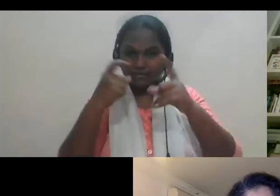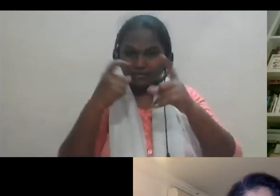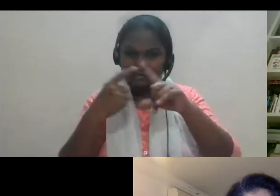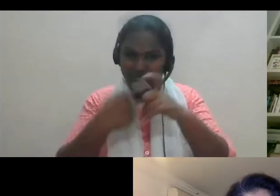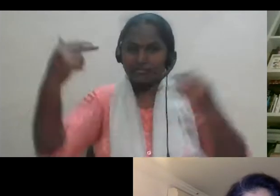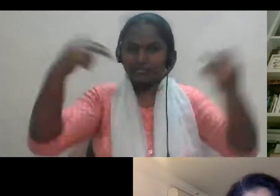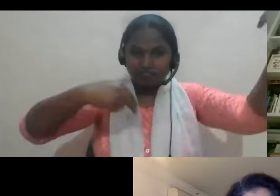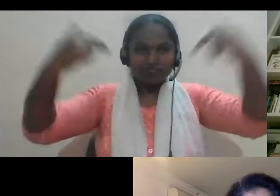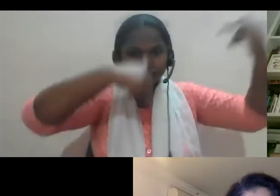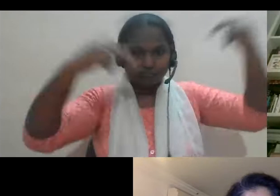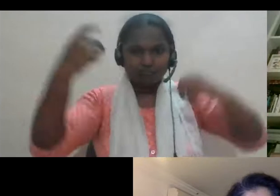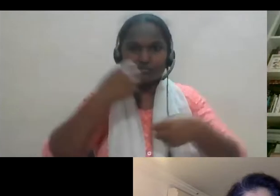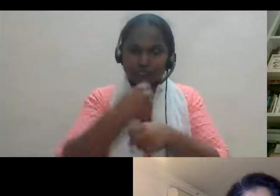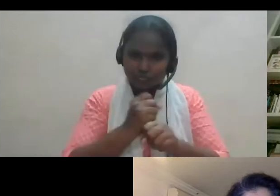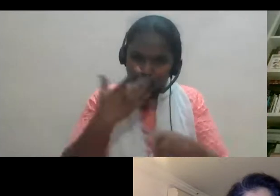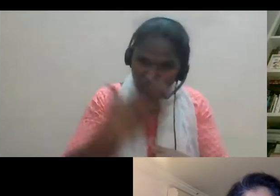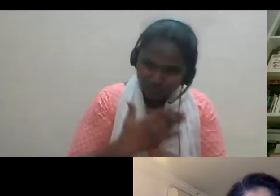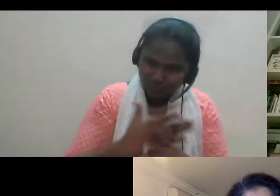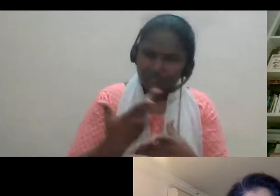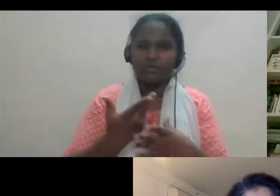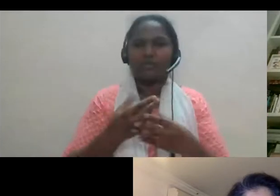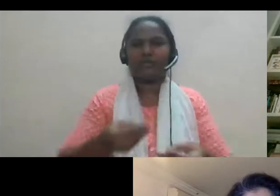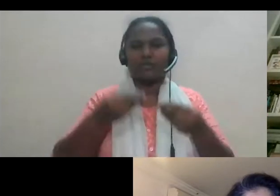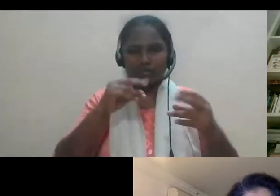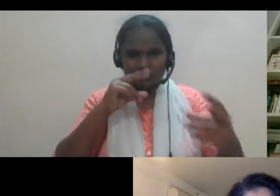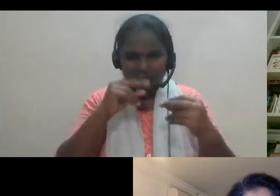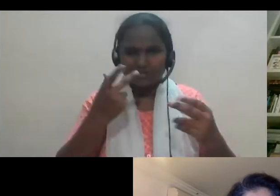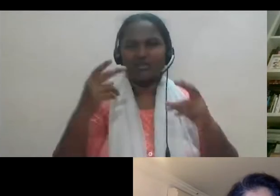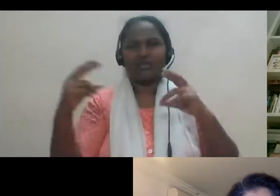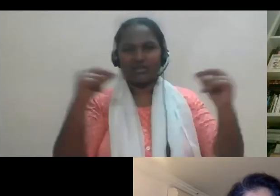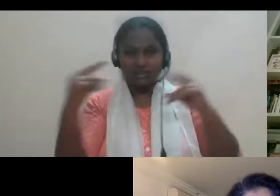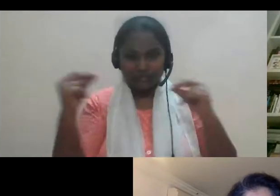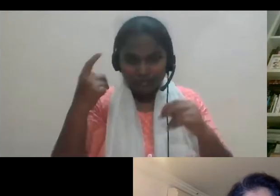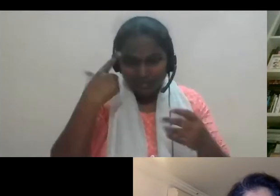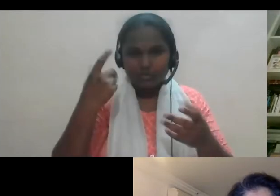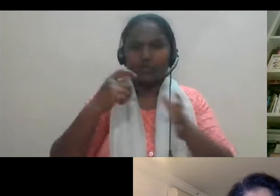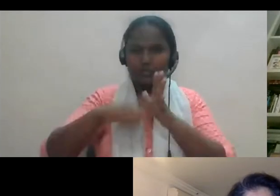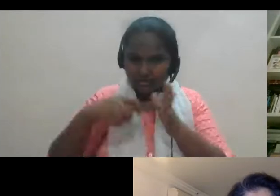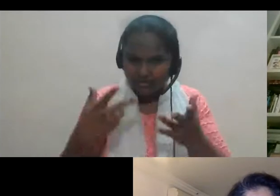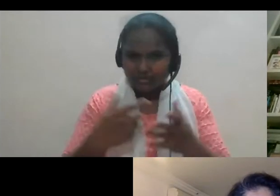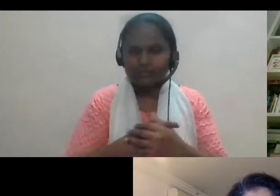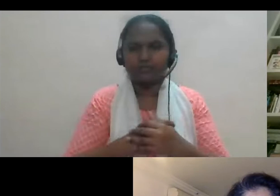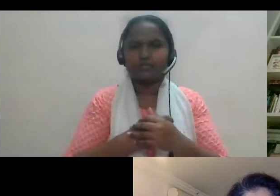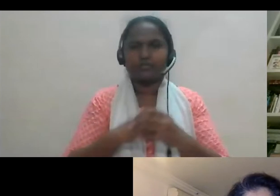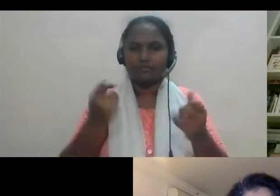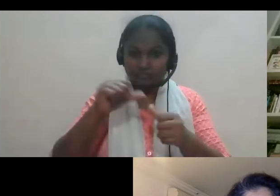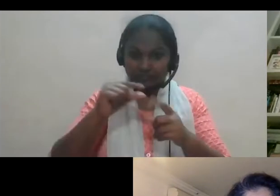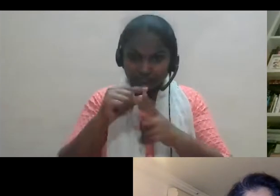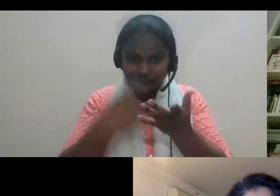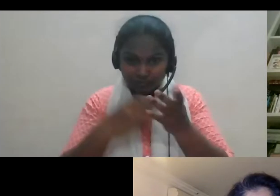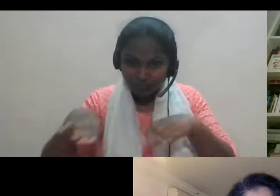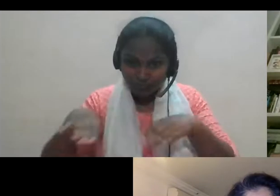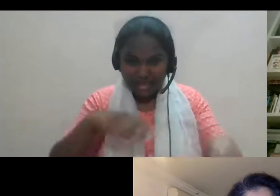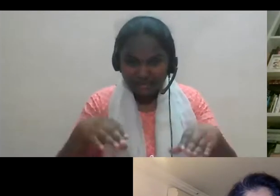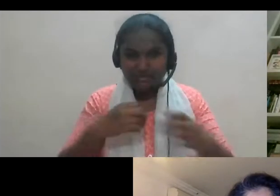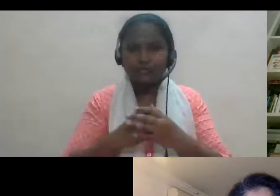participated creating works or giving talks or debates or videos or proposing activities.